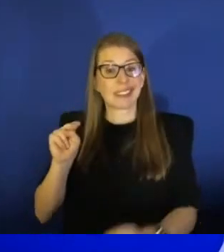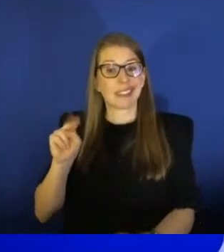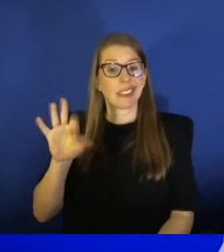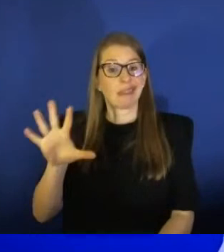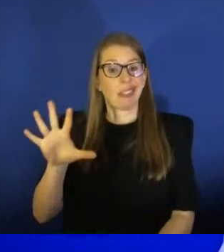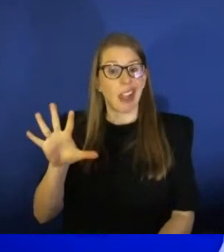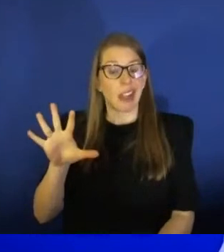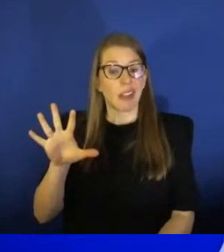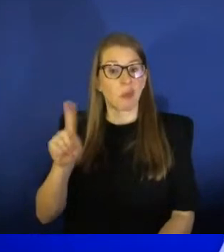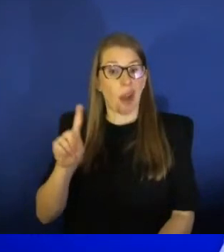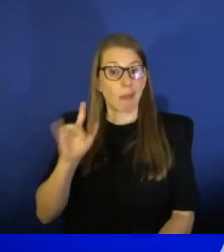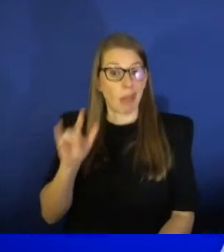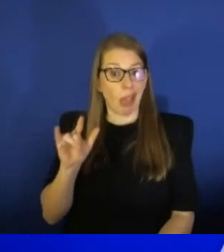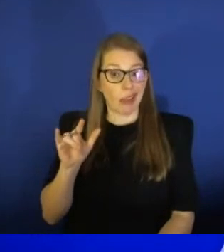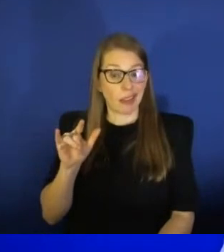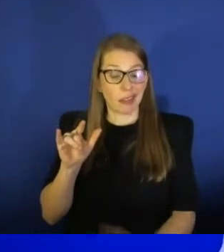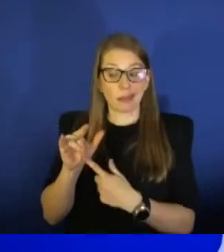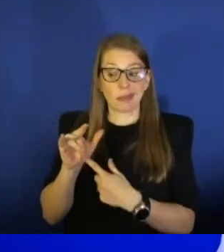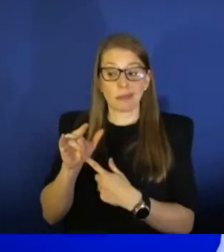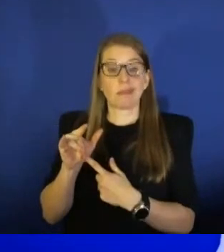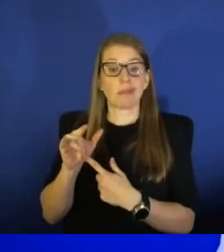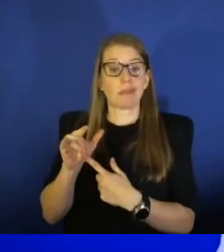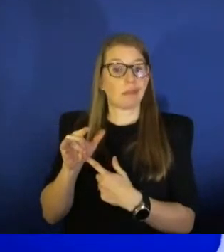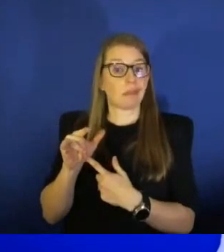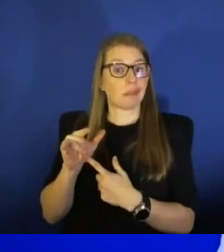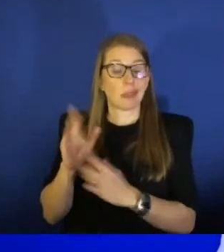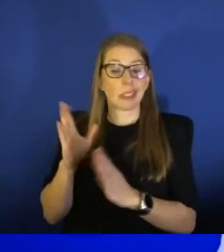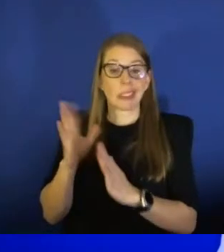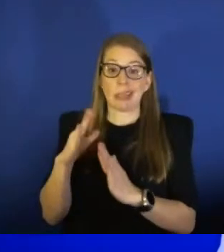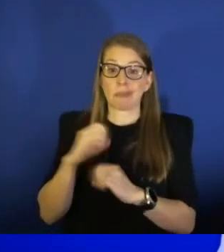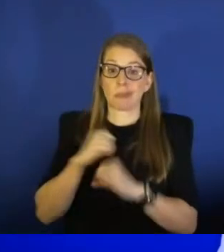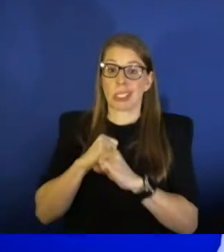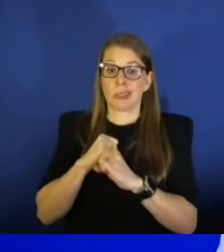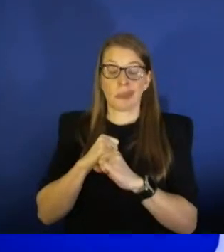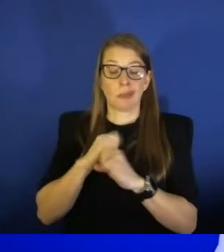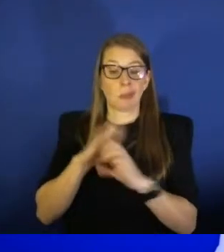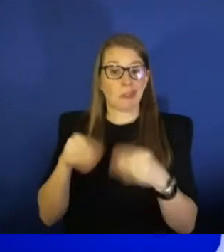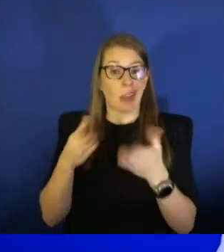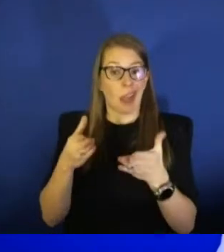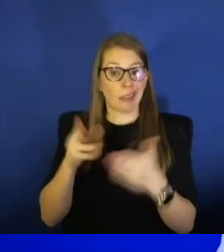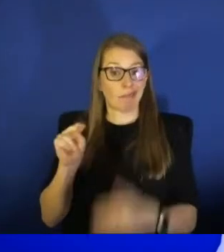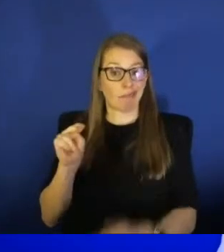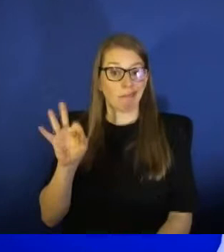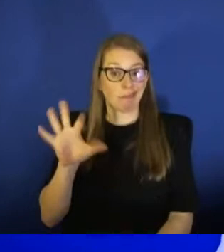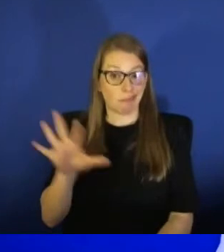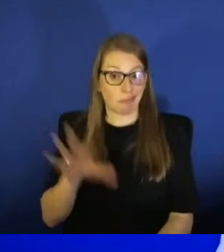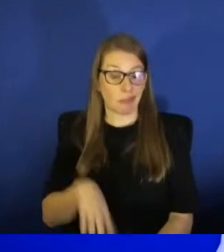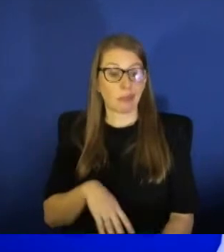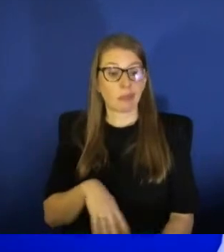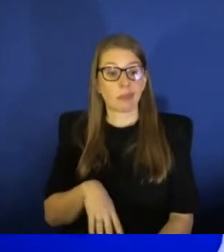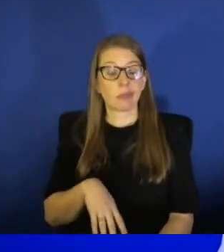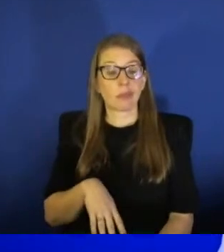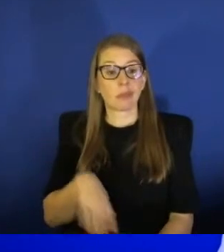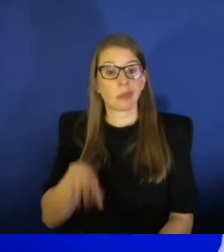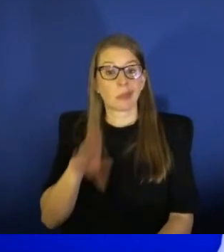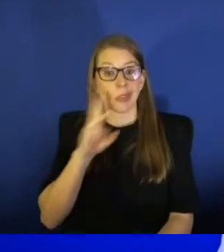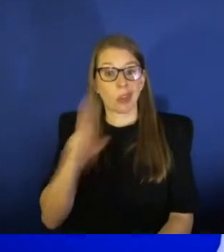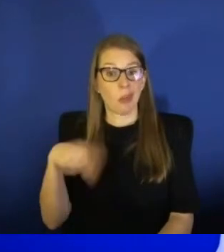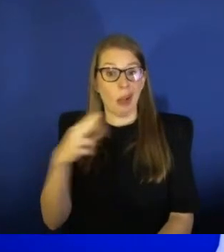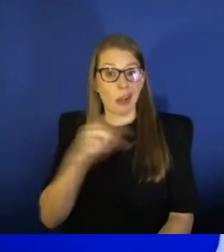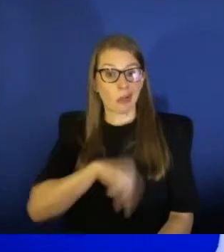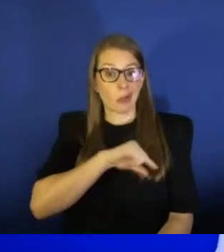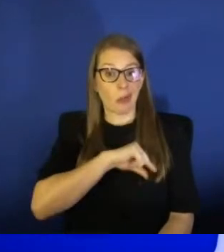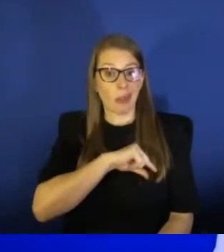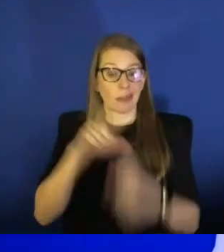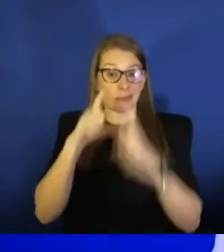give yourself the best protection you possibly can, because, you know, we know that those masks, those high quality N95 masks are going to